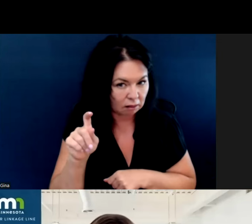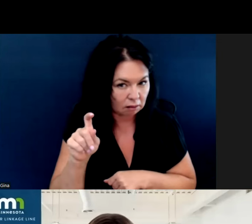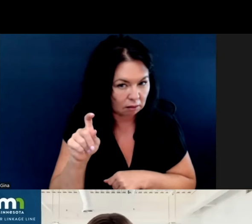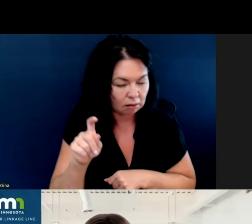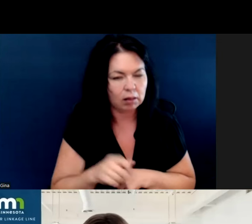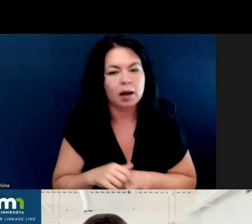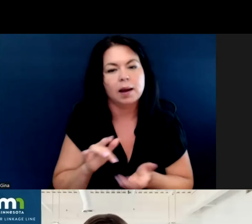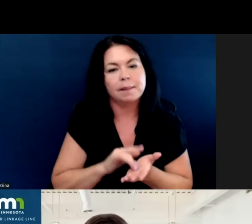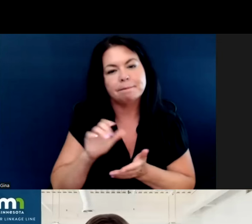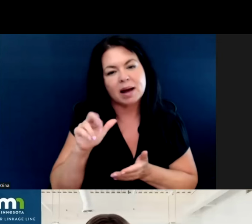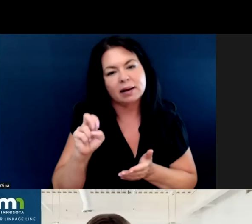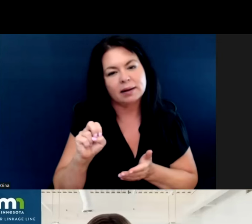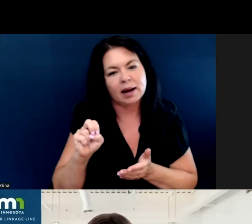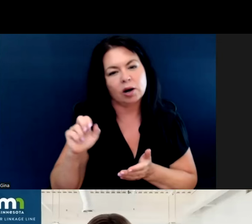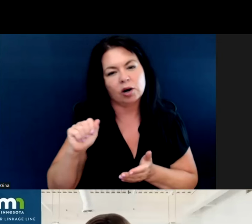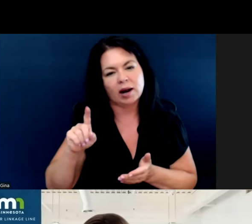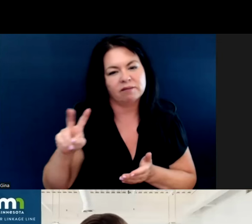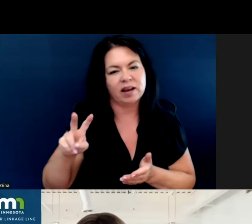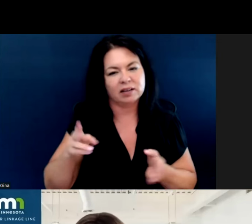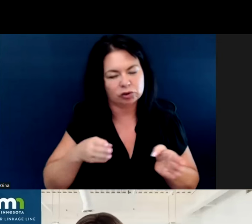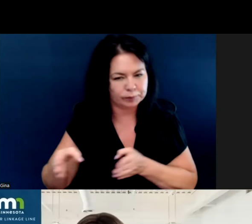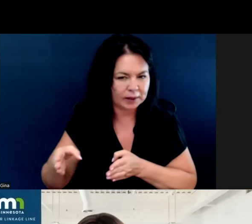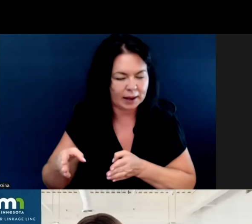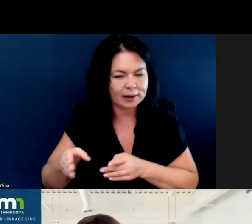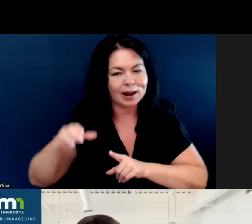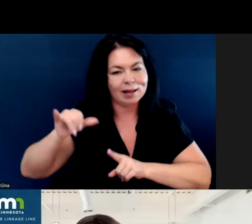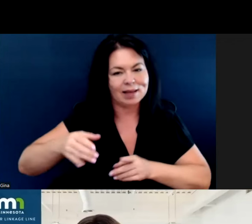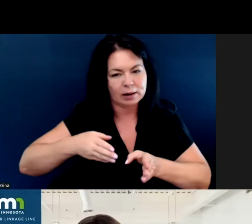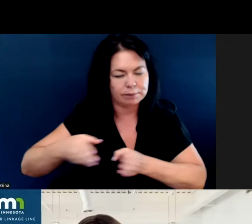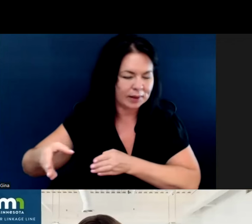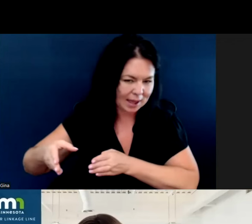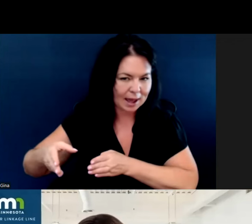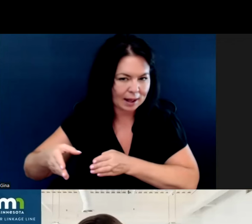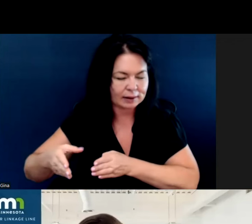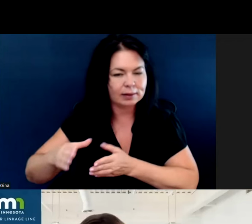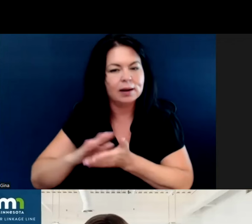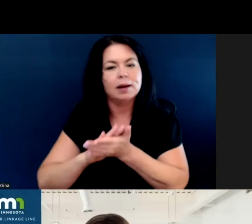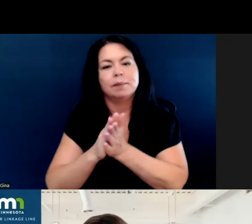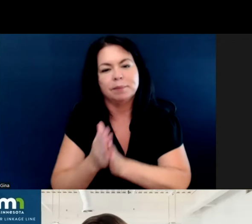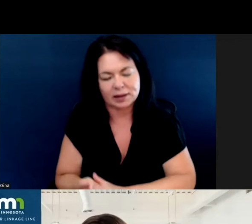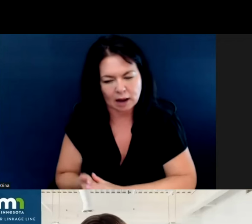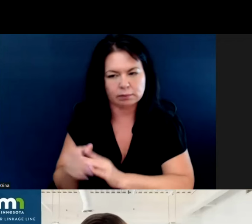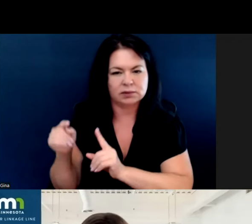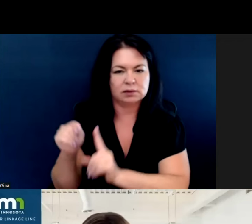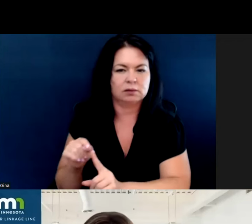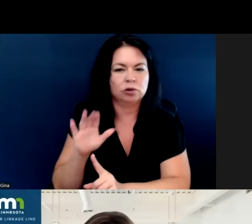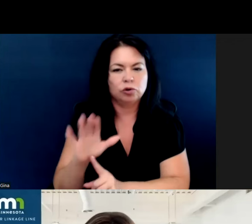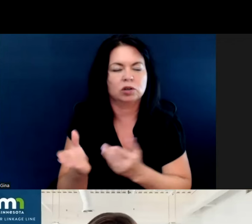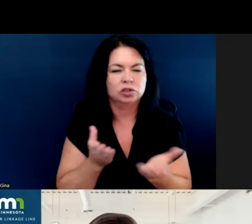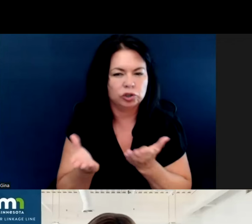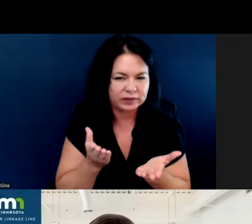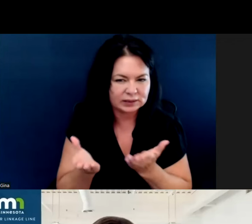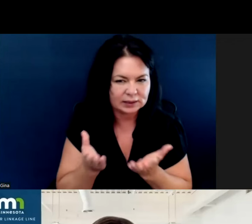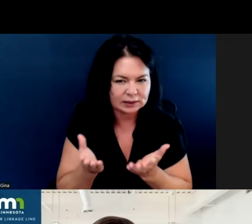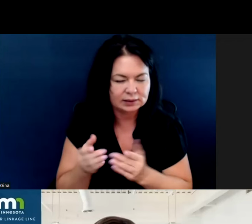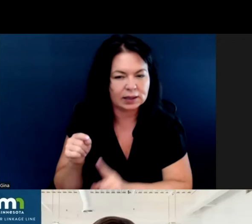Medicare Advantage plan, that plan then becomes the payer of all your services, and you can't use original Medicare if you are traveling